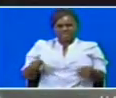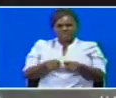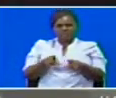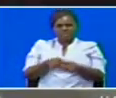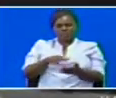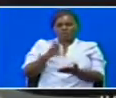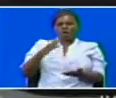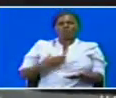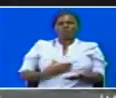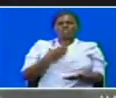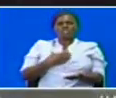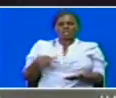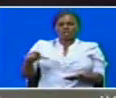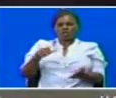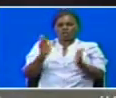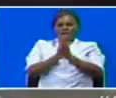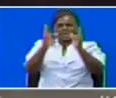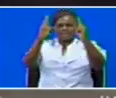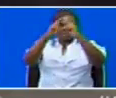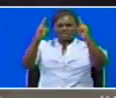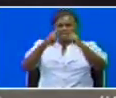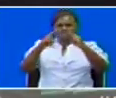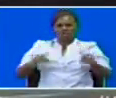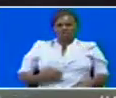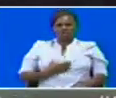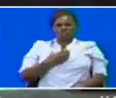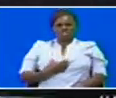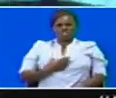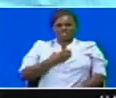the numbers of local and international arrivals.